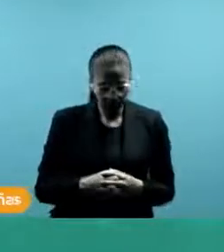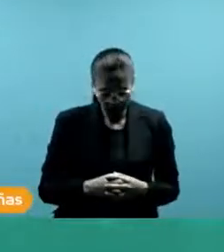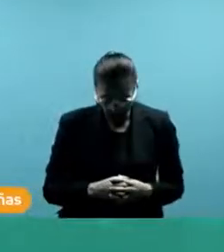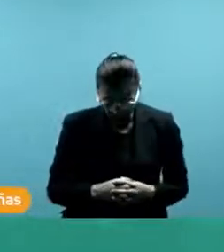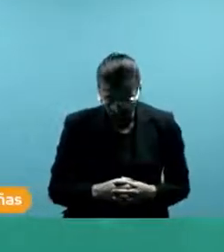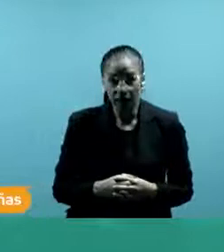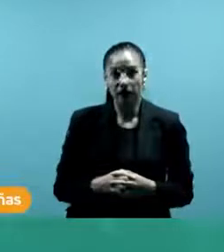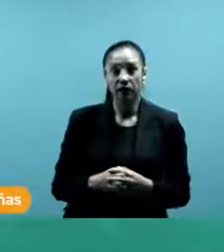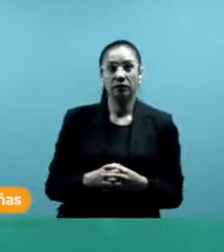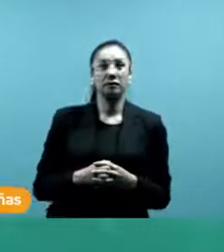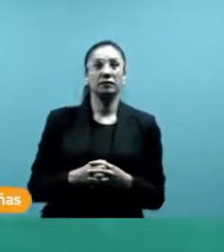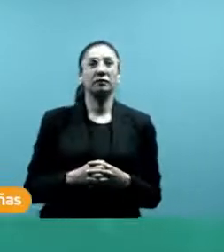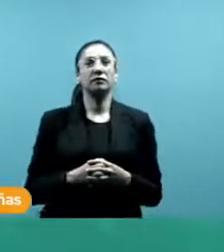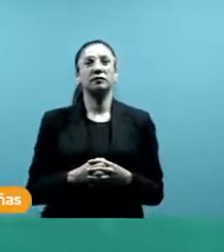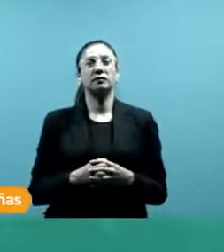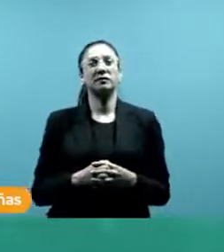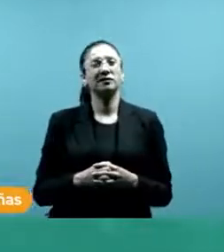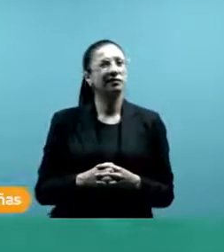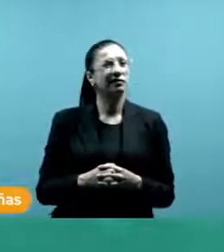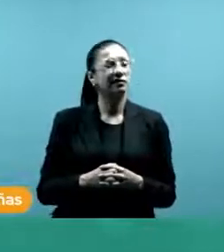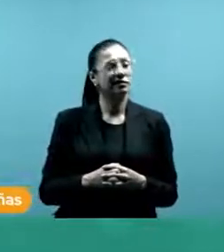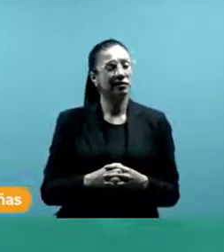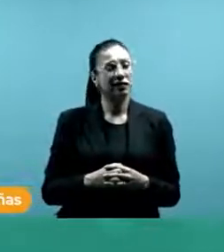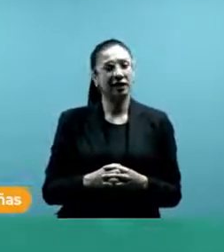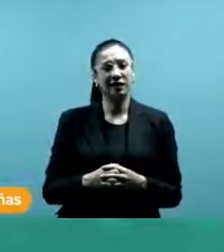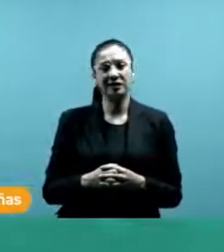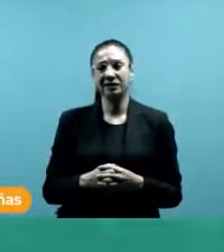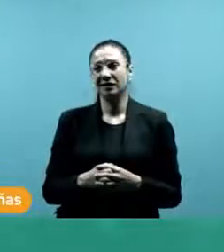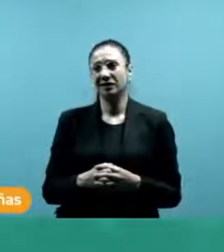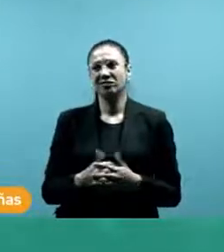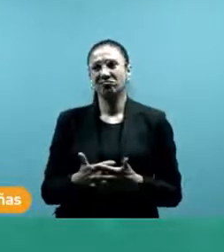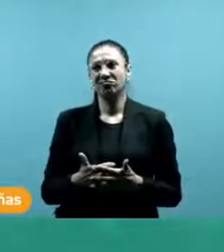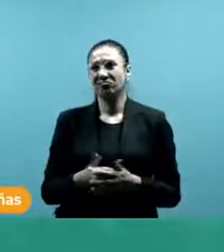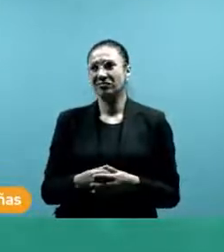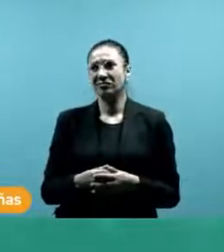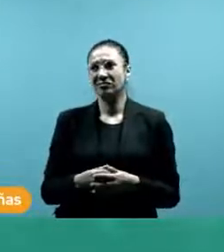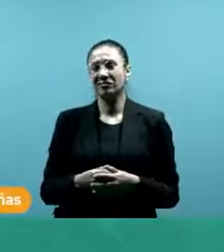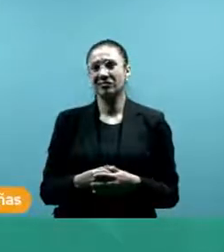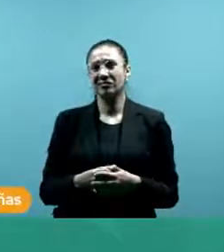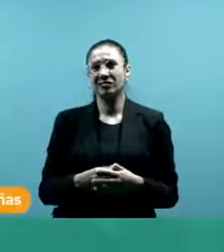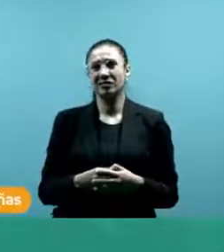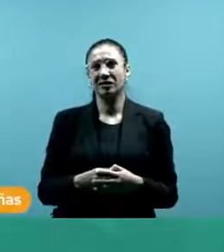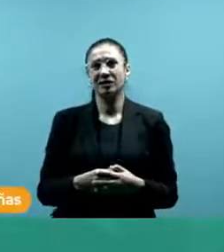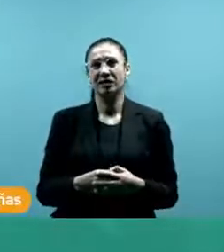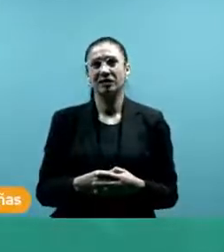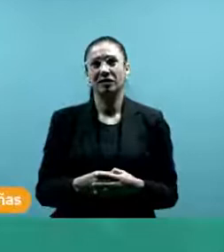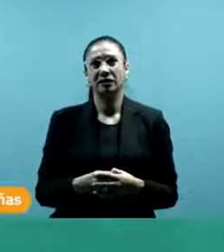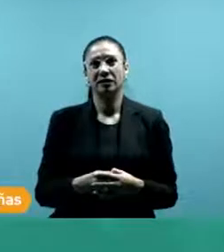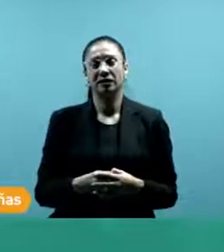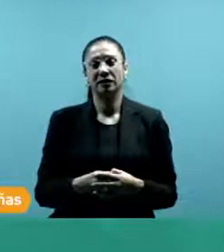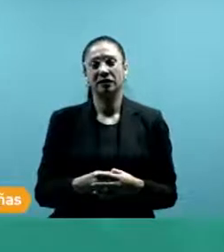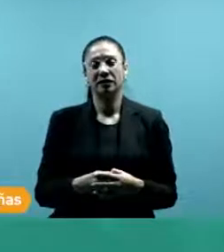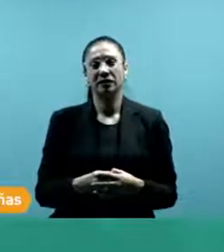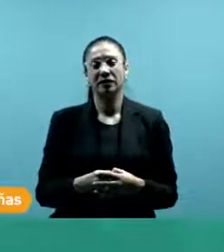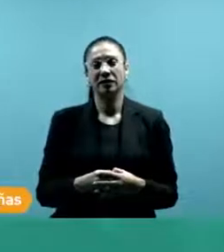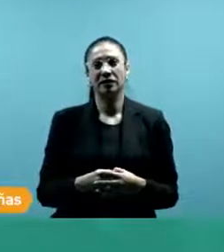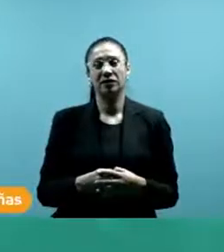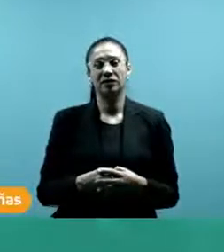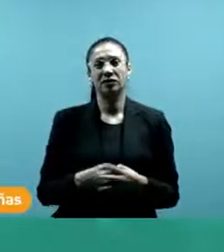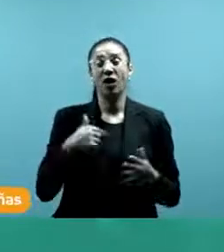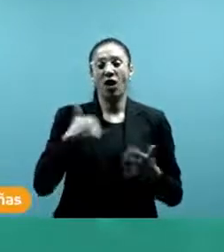switch. So I'm taking place. I hope that what I will say about the memorial will be interesting